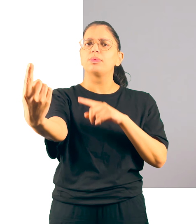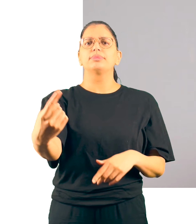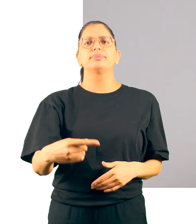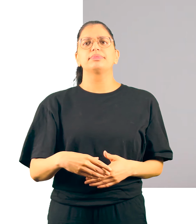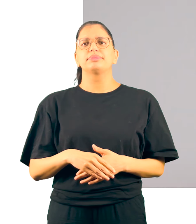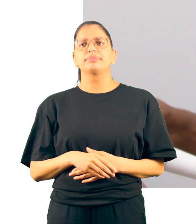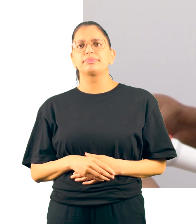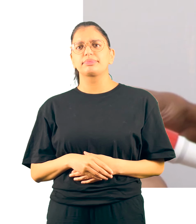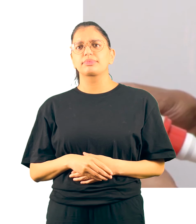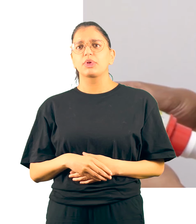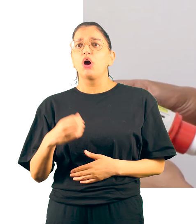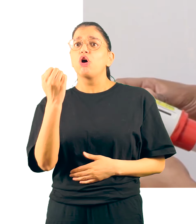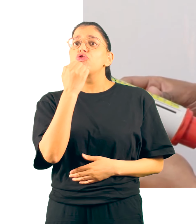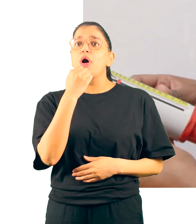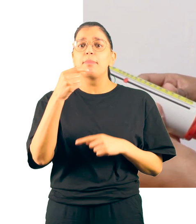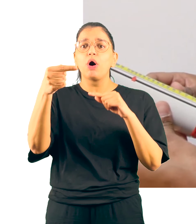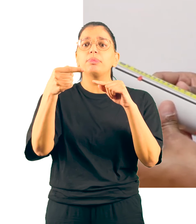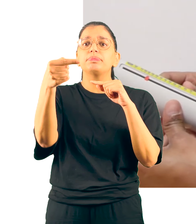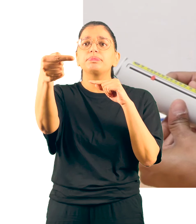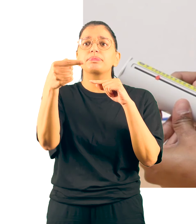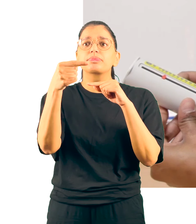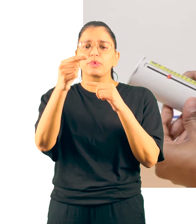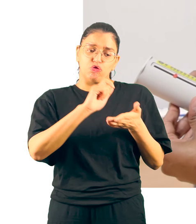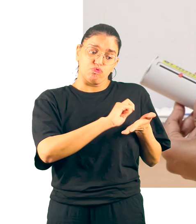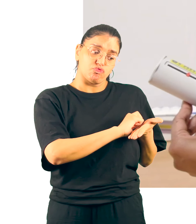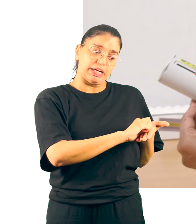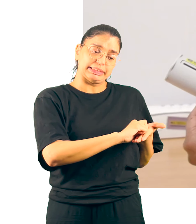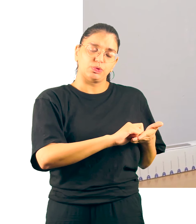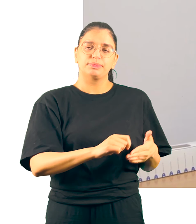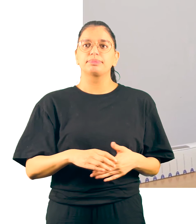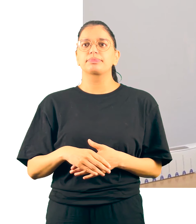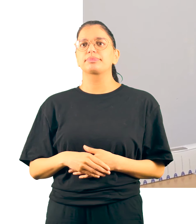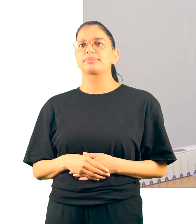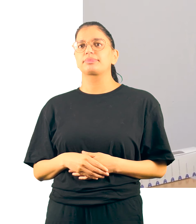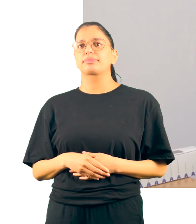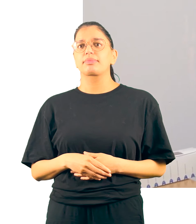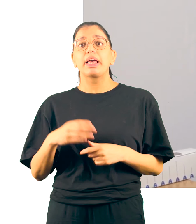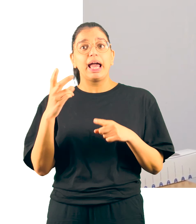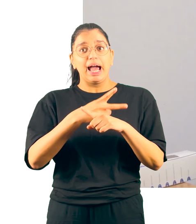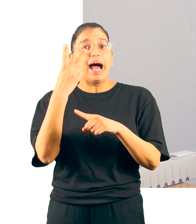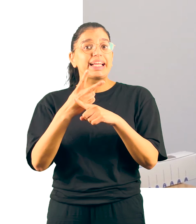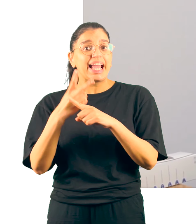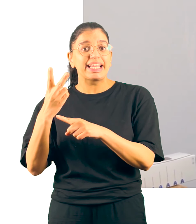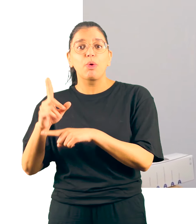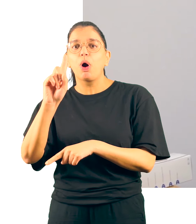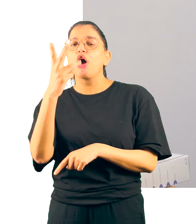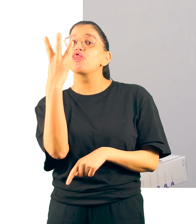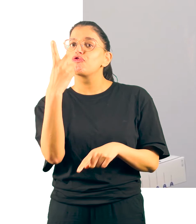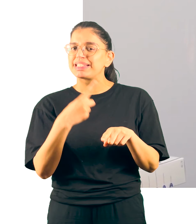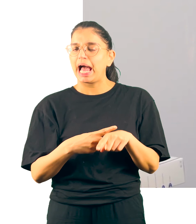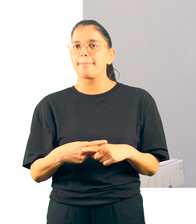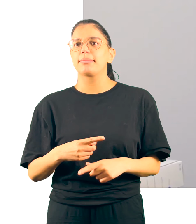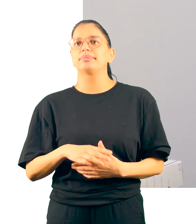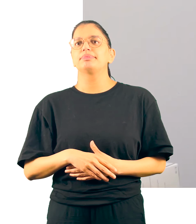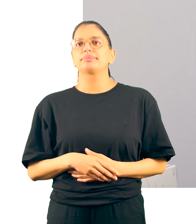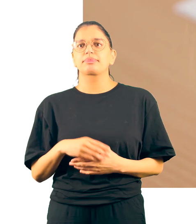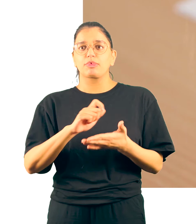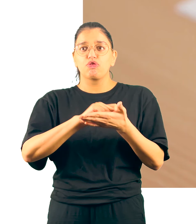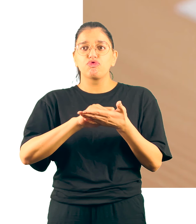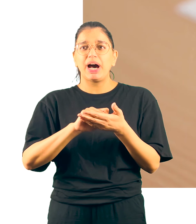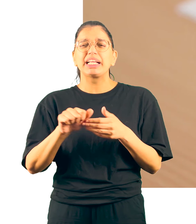meter. Make a note of the number that is next to the arrow on the meter. Repeat this 3 times and record the best of the